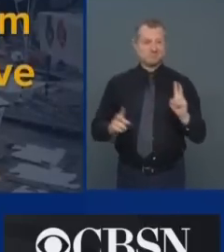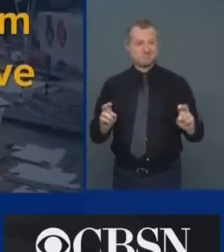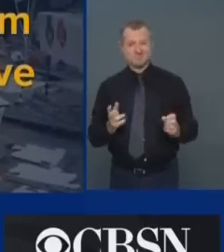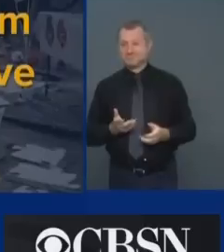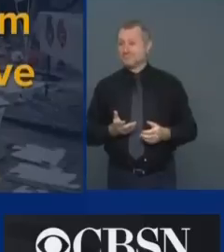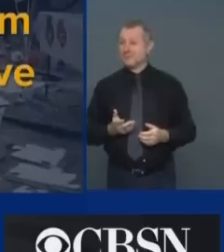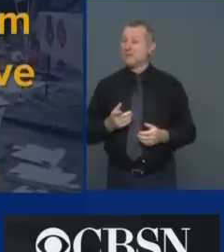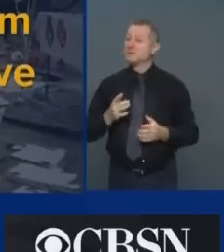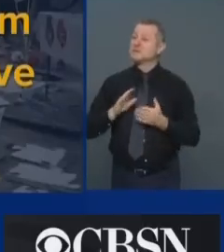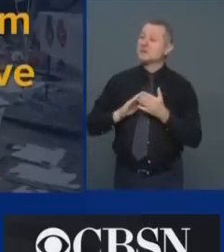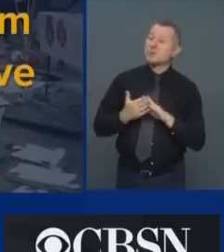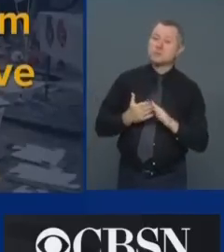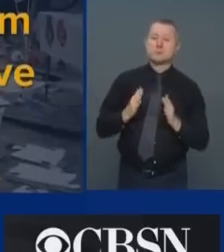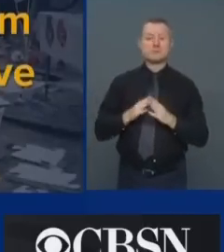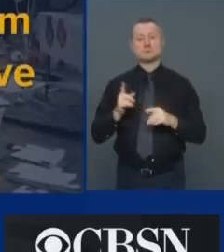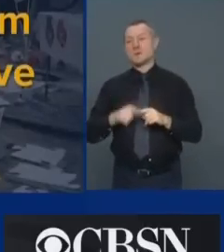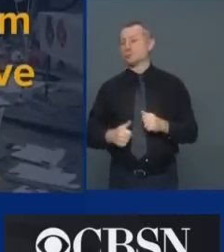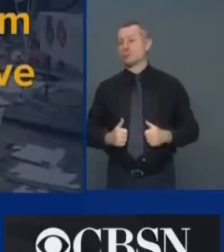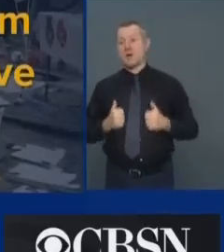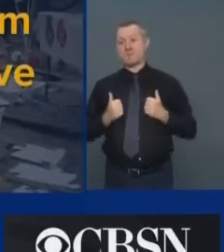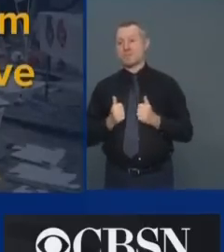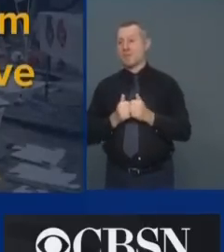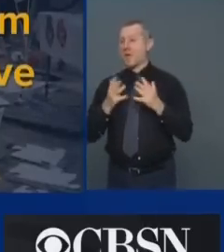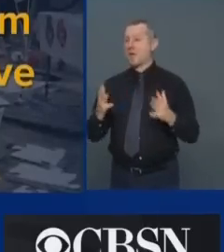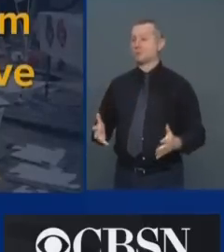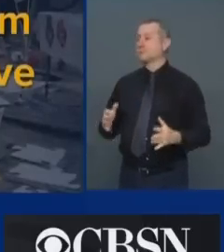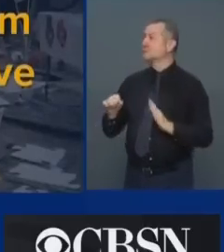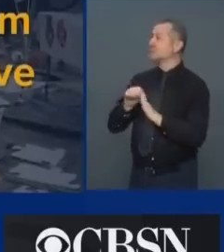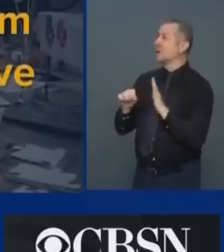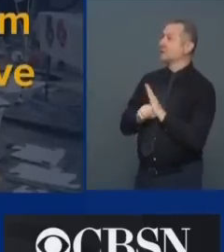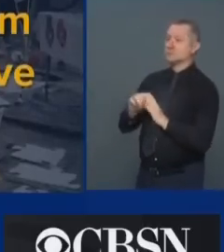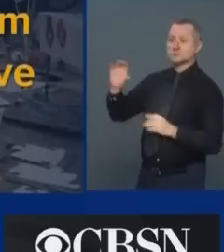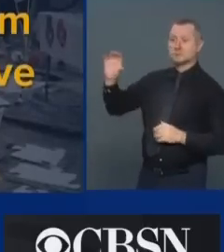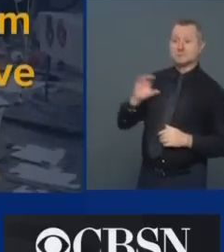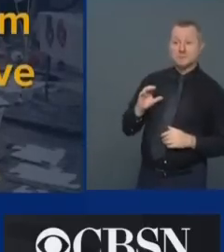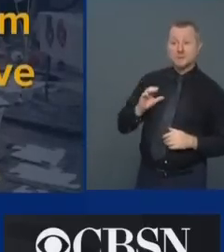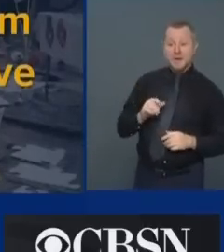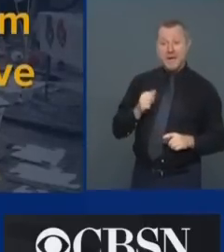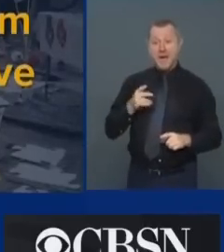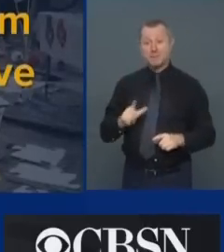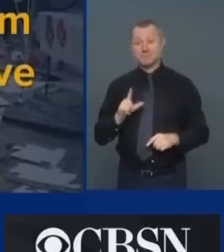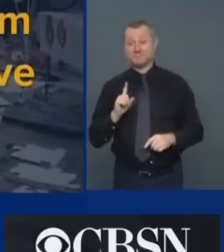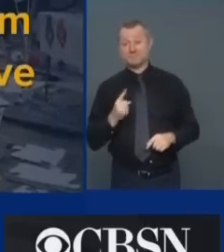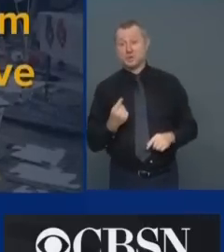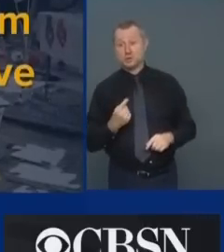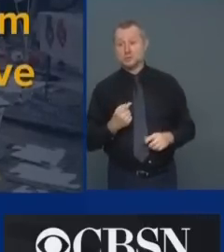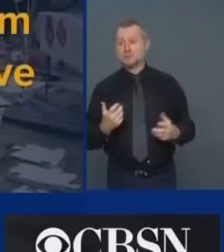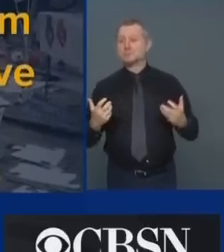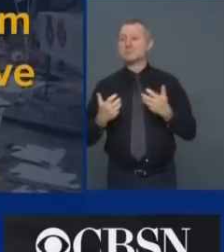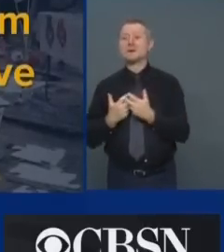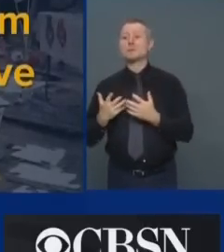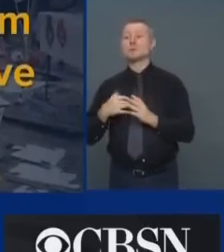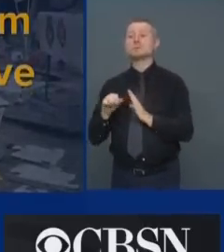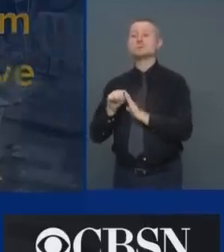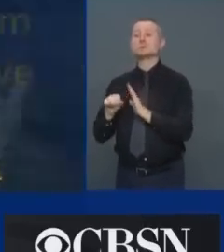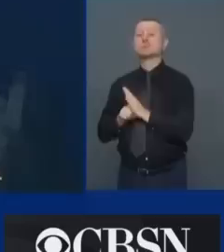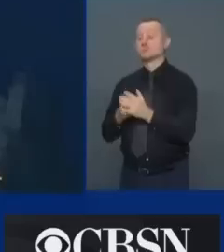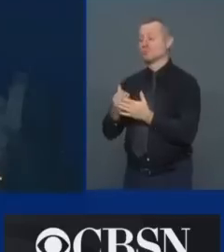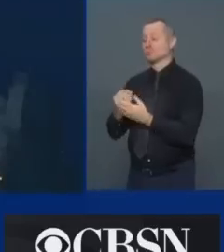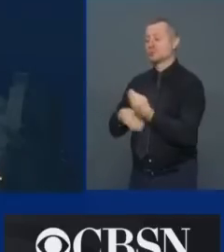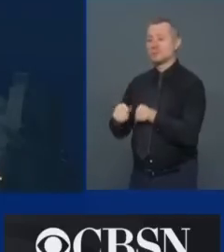without funding from the state of New York. April 1 coincides with our budget date. We're now October.